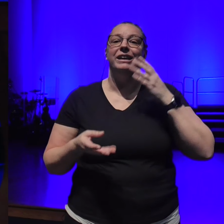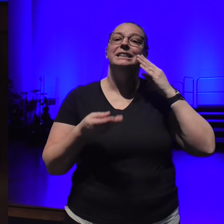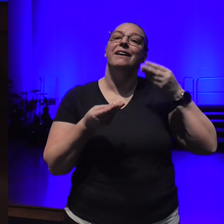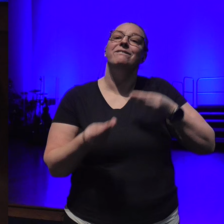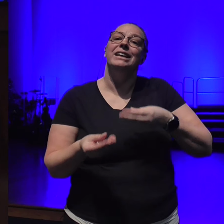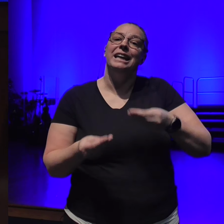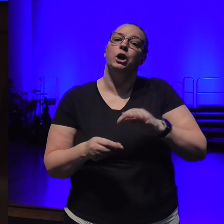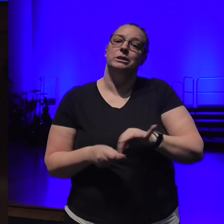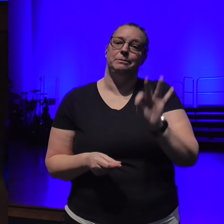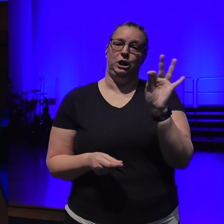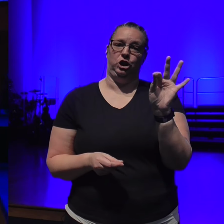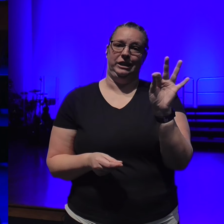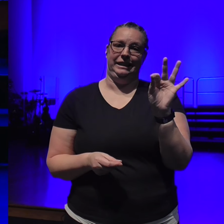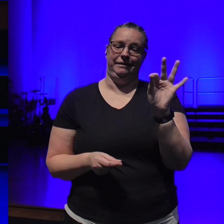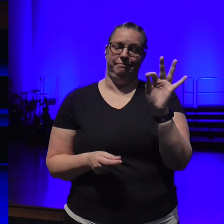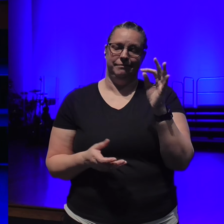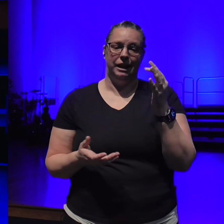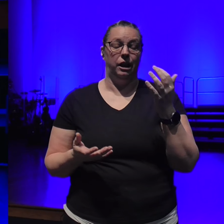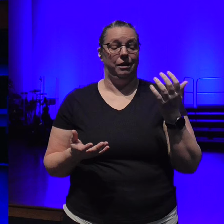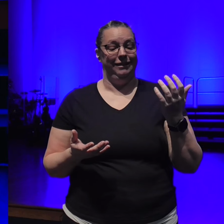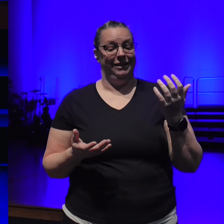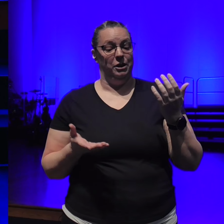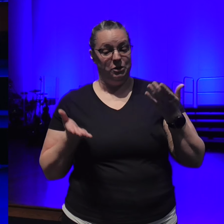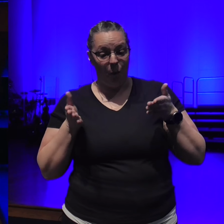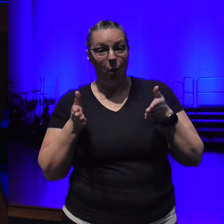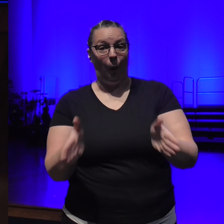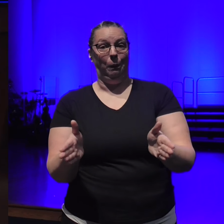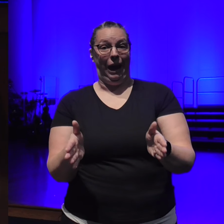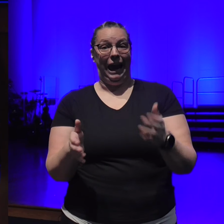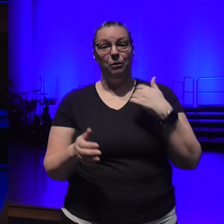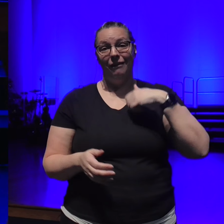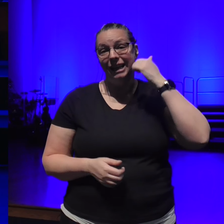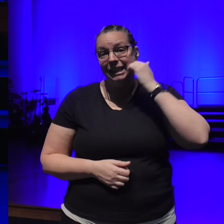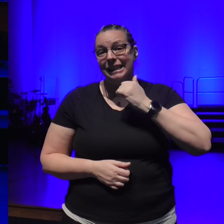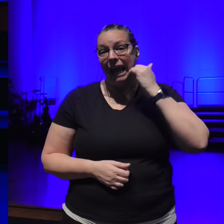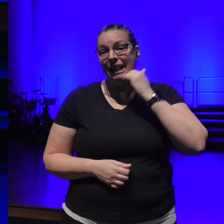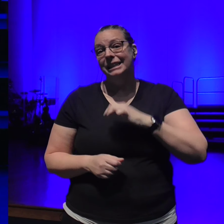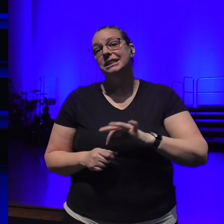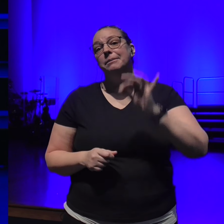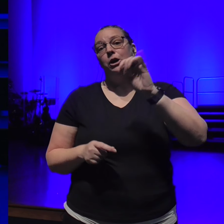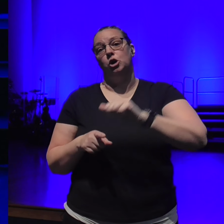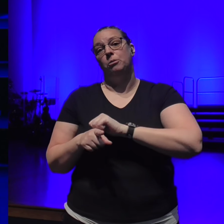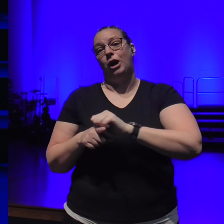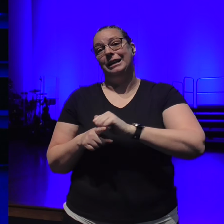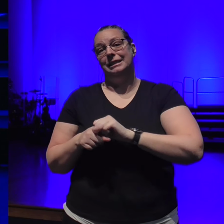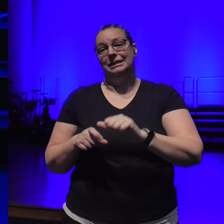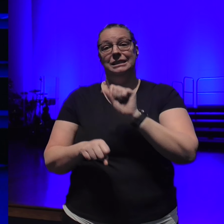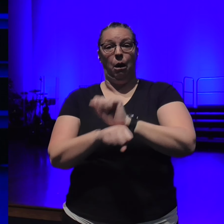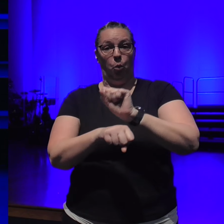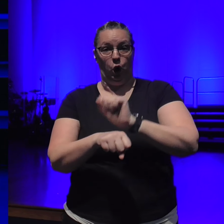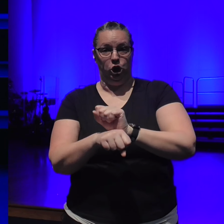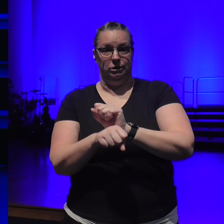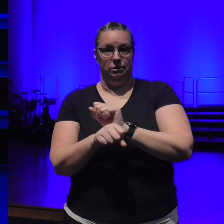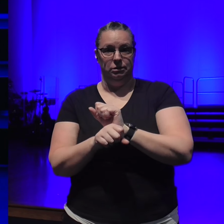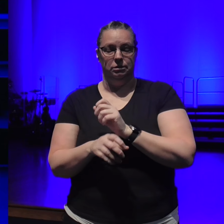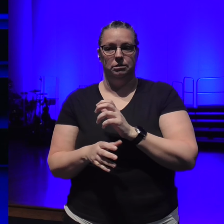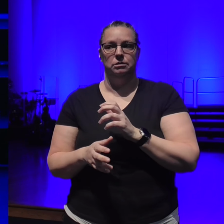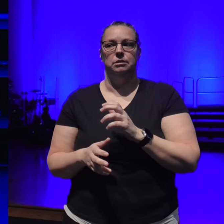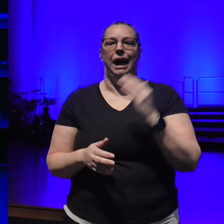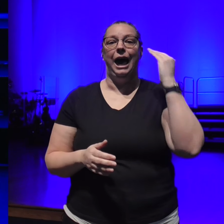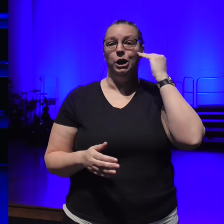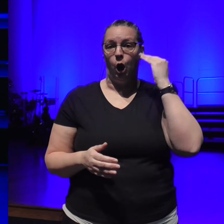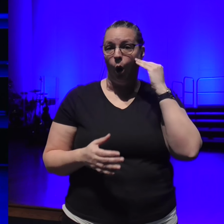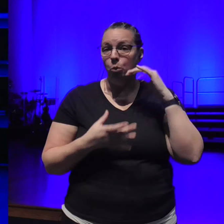And the greatest way we can do that is to develop a daily spiritual practice that works for us. I know there